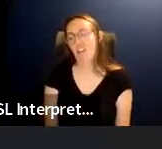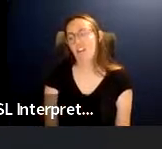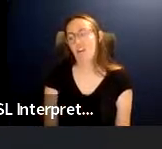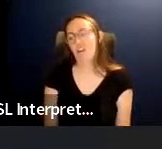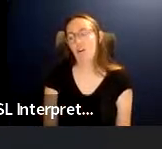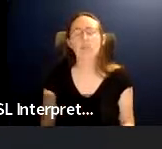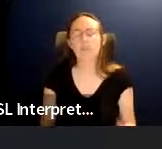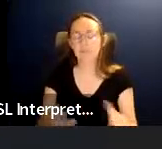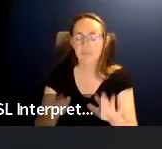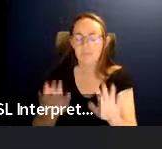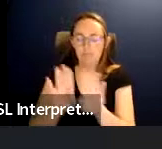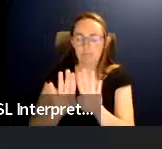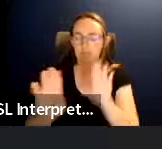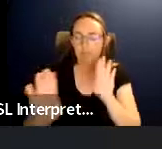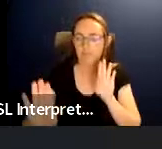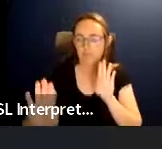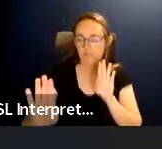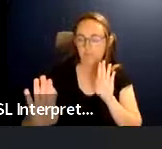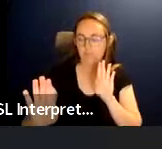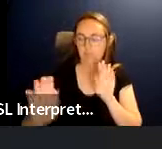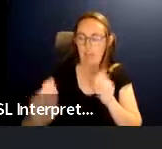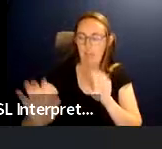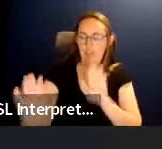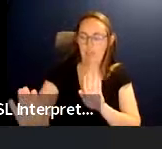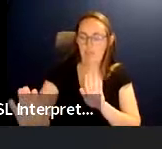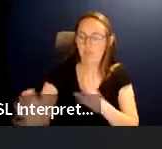This next one,